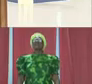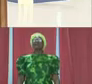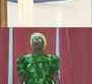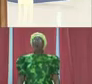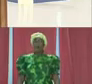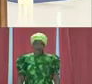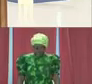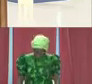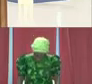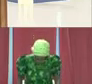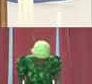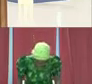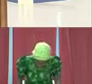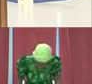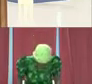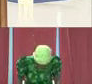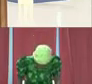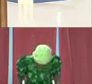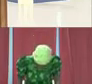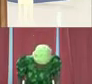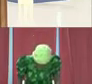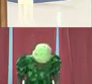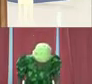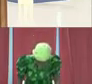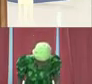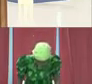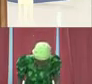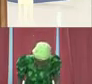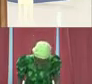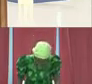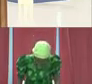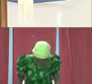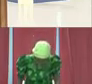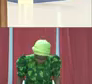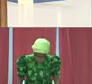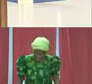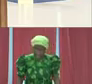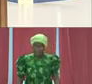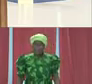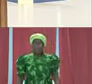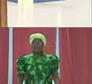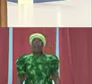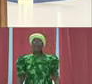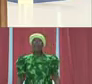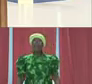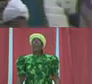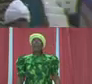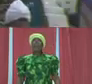Moko shakato. Restete tere moko don de kere moko shante.